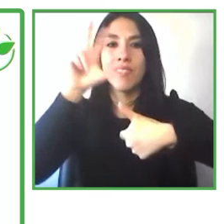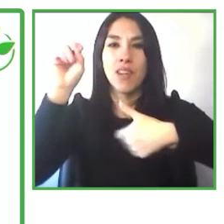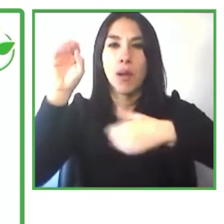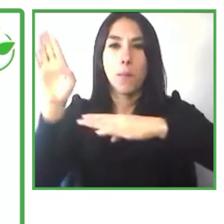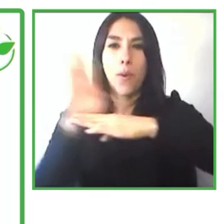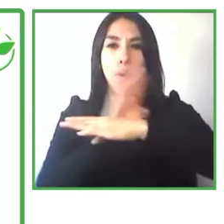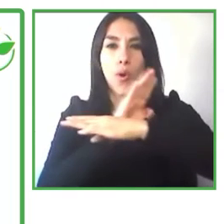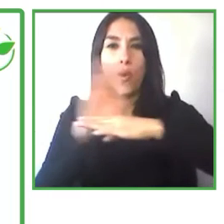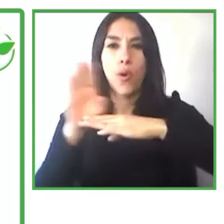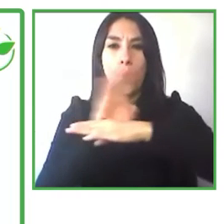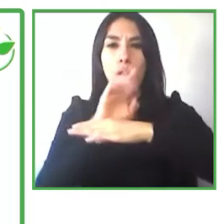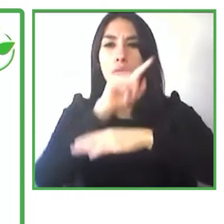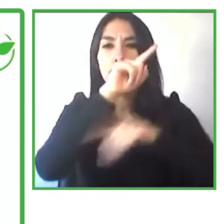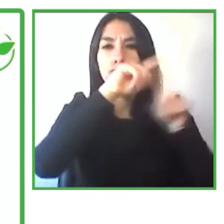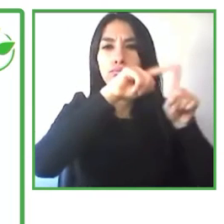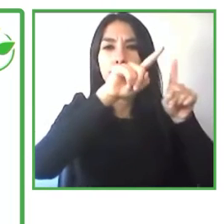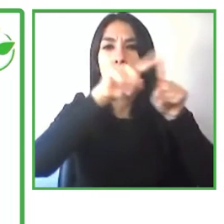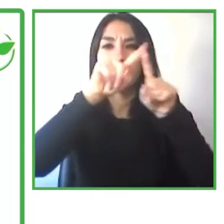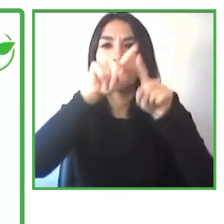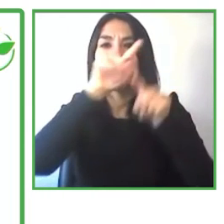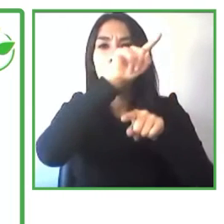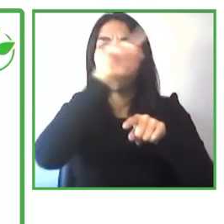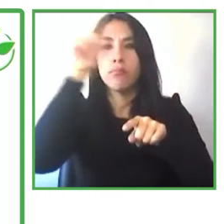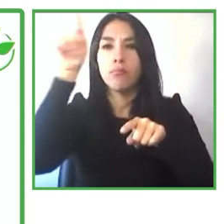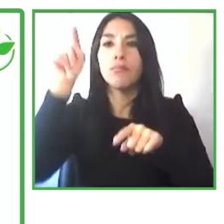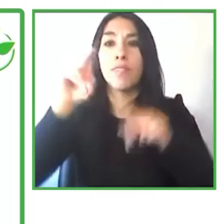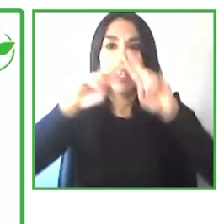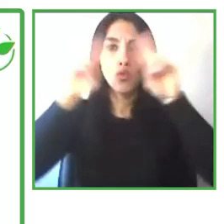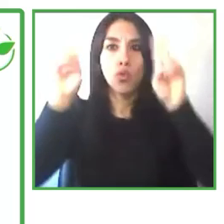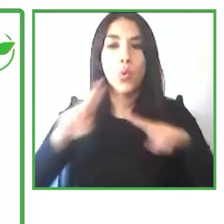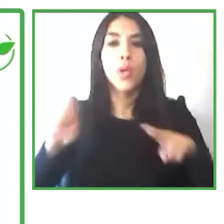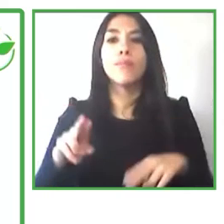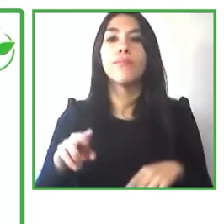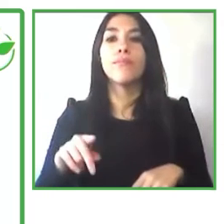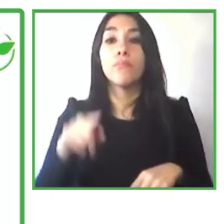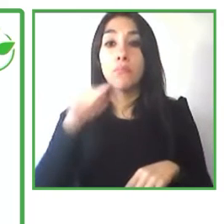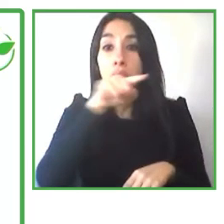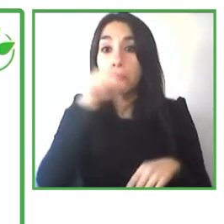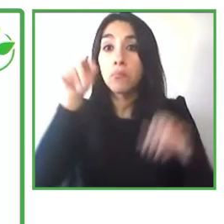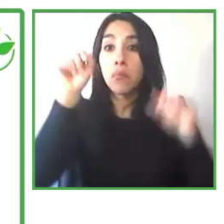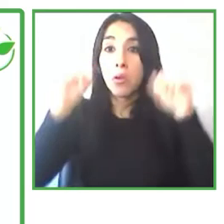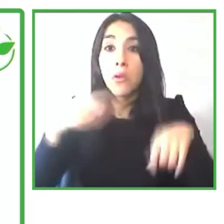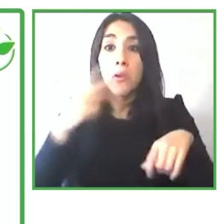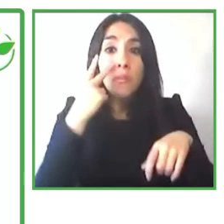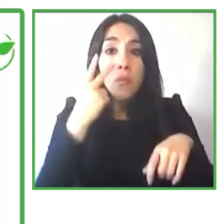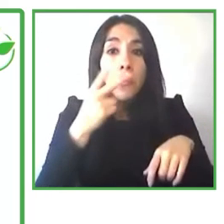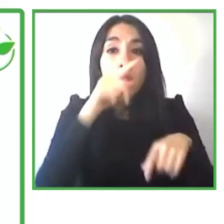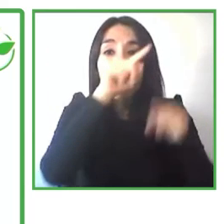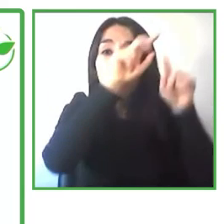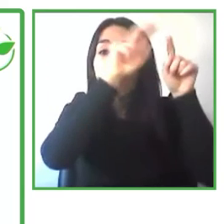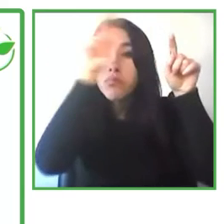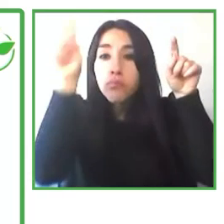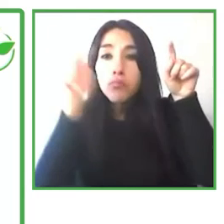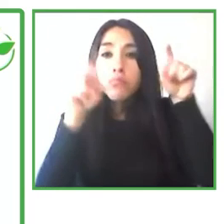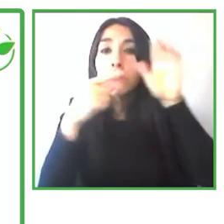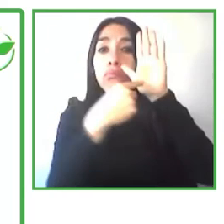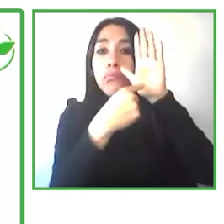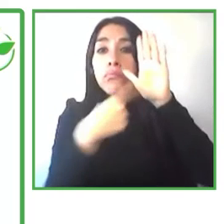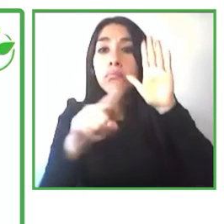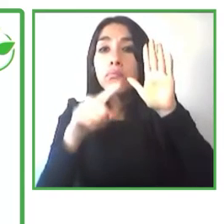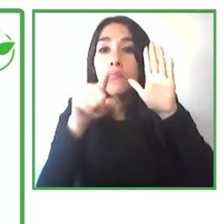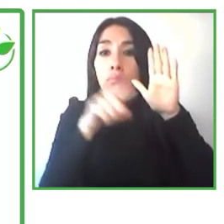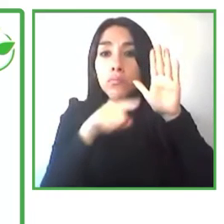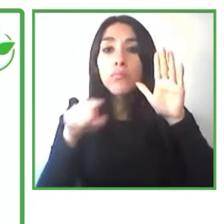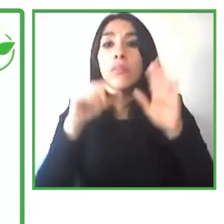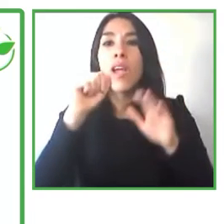of the 30 multinational companies, from Accenture to Atos to Carrefour to L'Oreal, Capgemini,